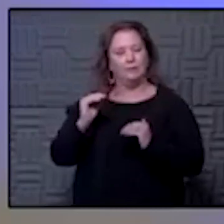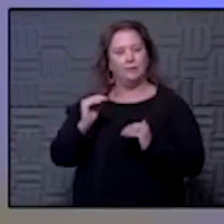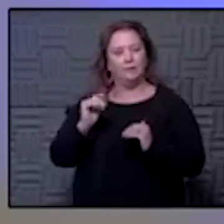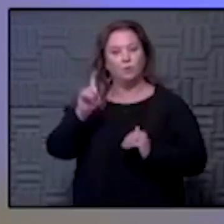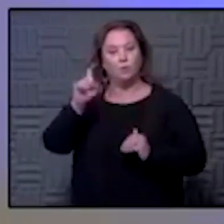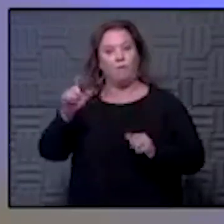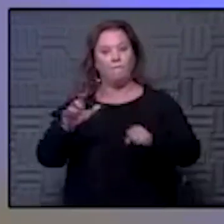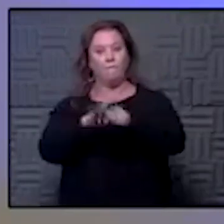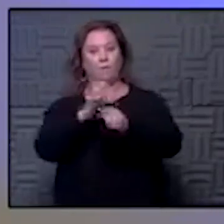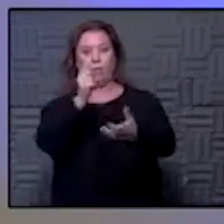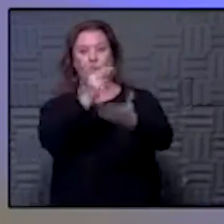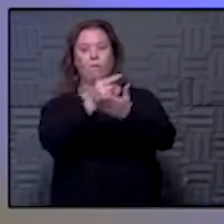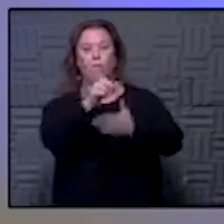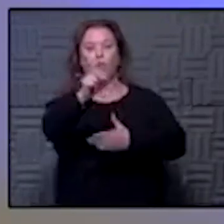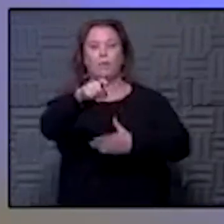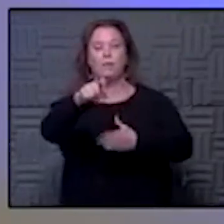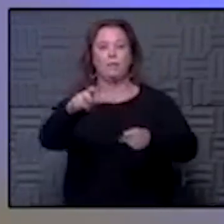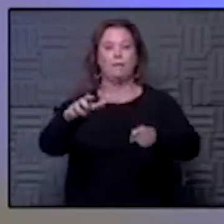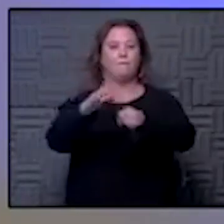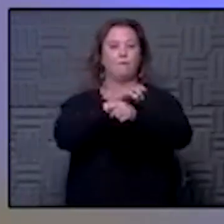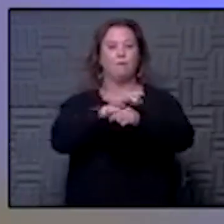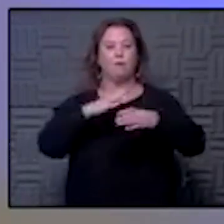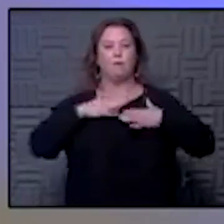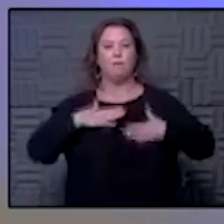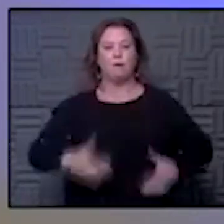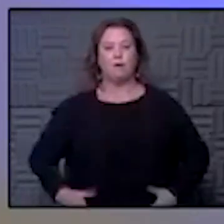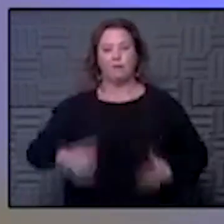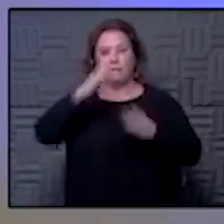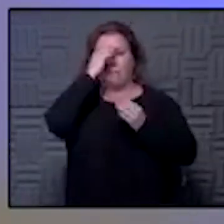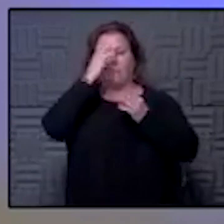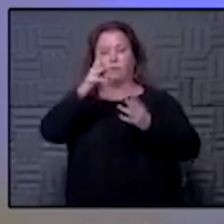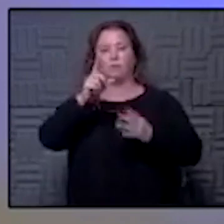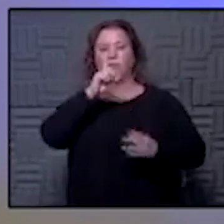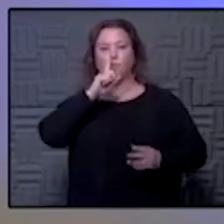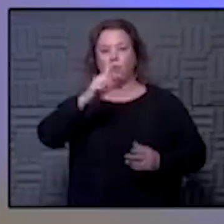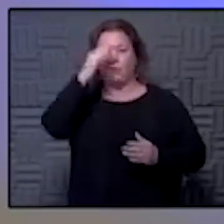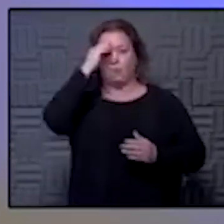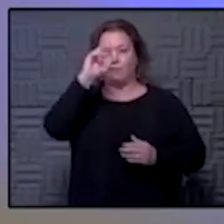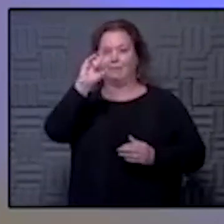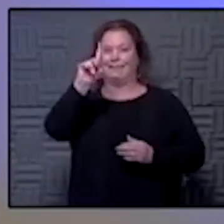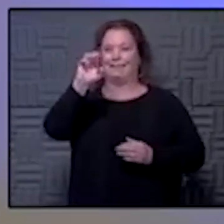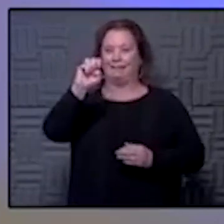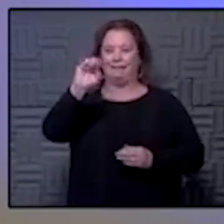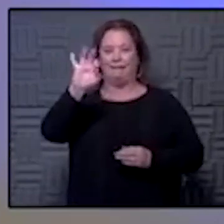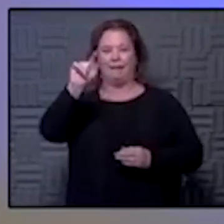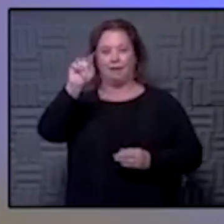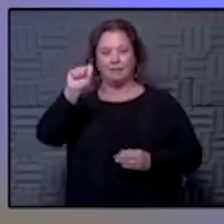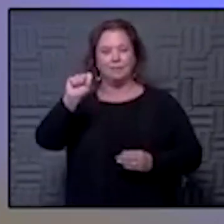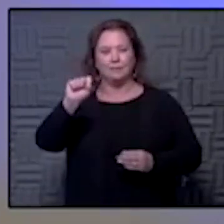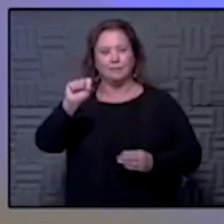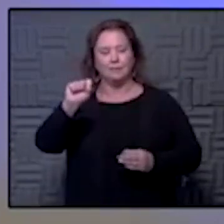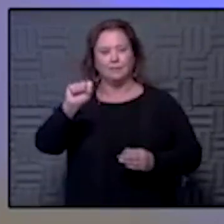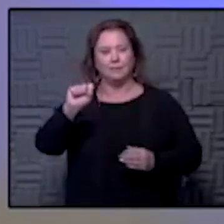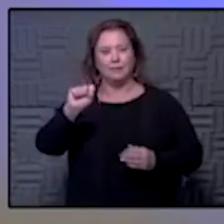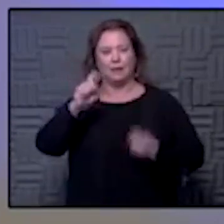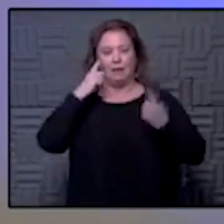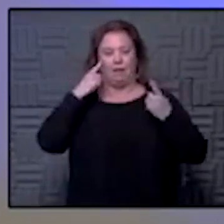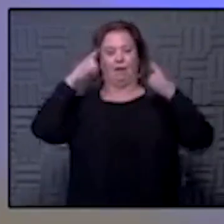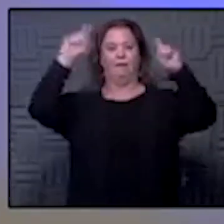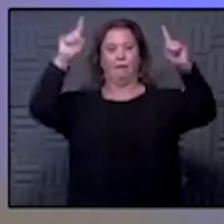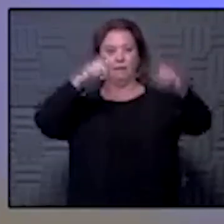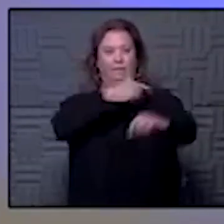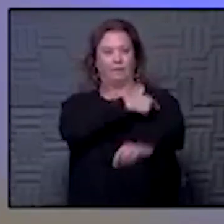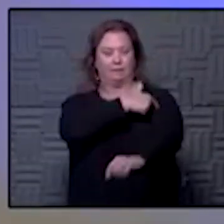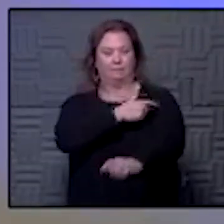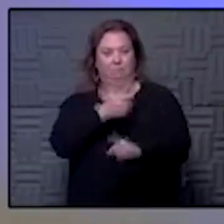full approval is we need that whole body of information so we know truly what the side effects are going to be and how efficacious that vaccine